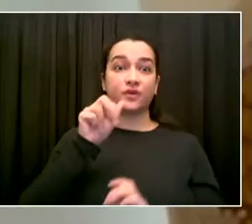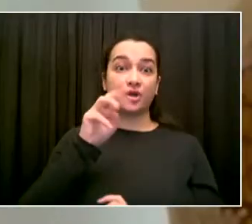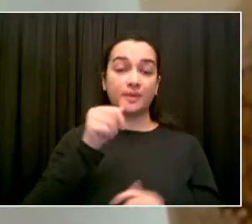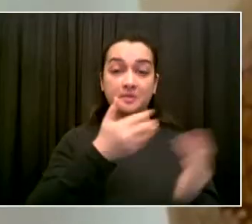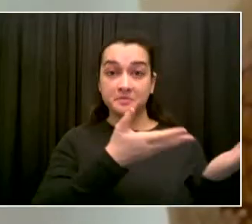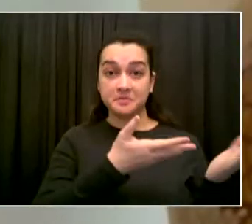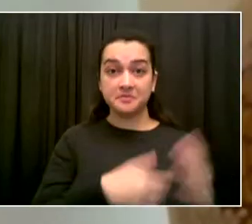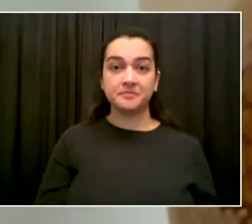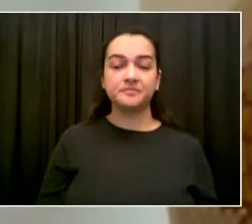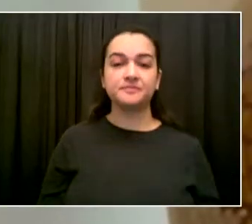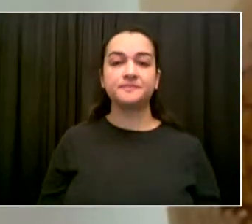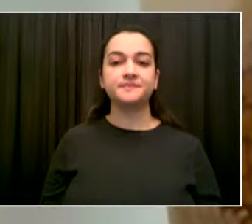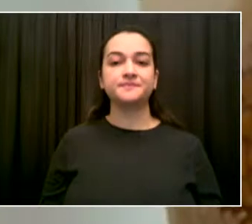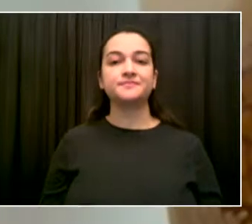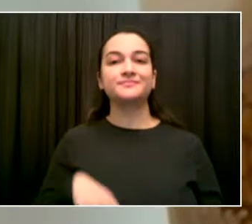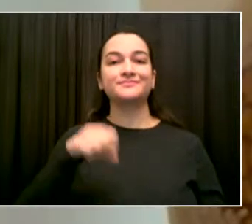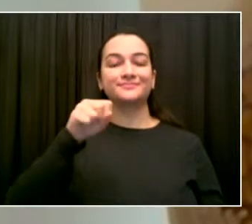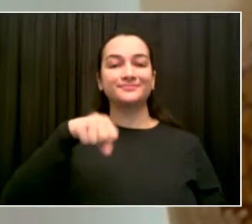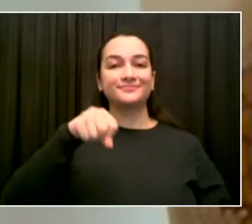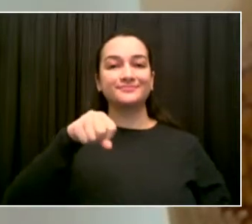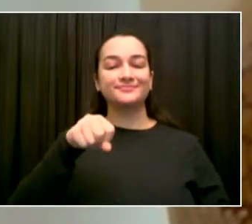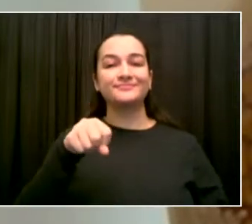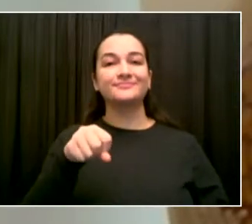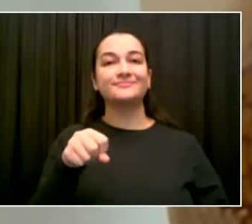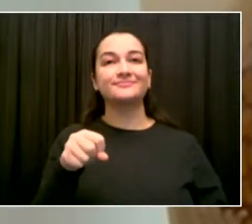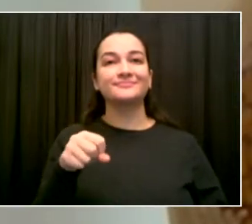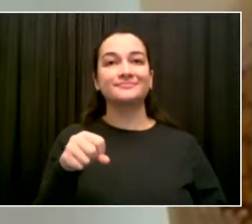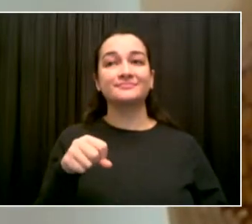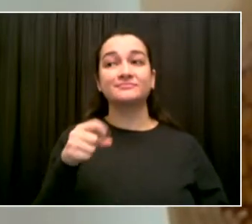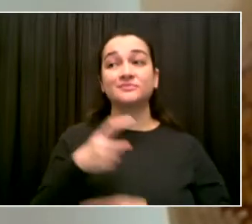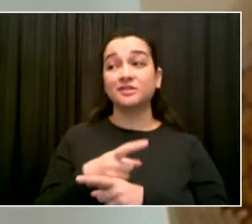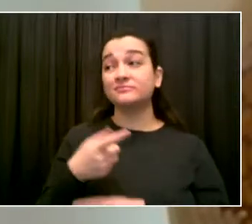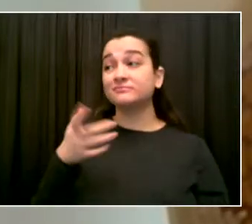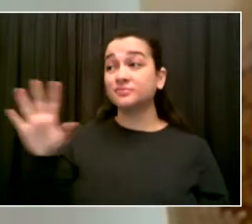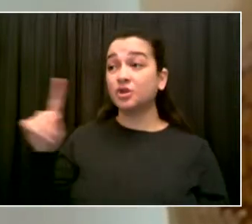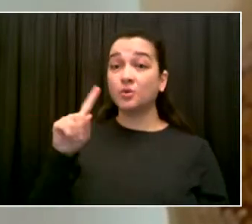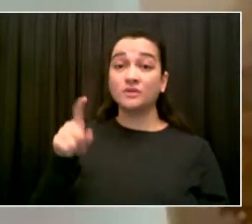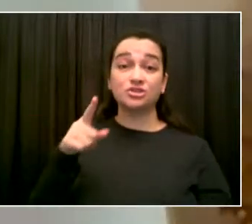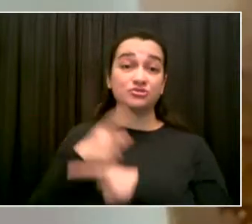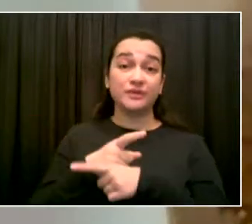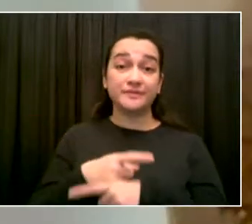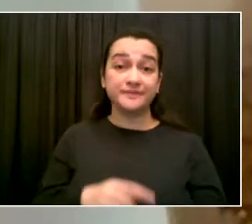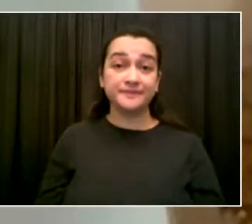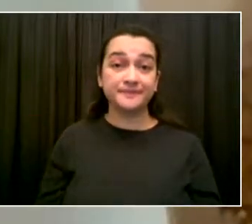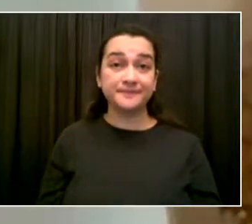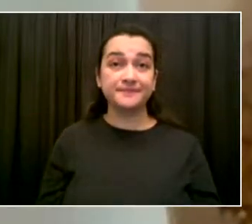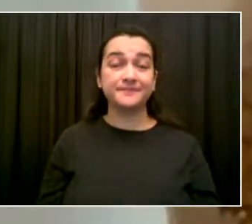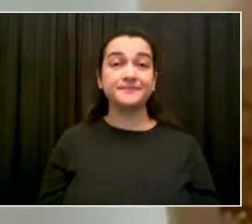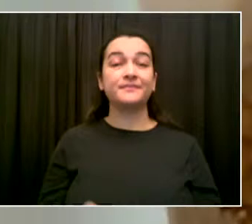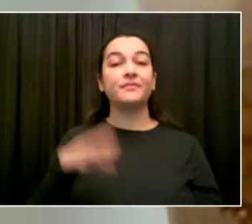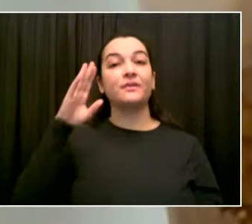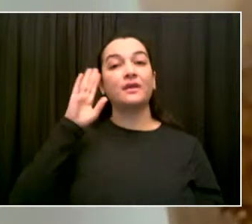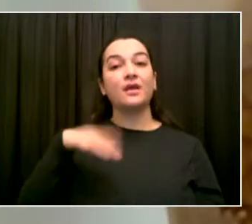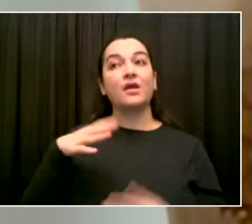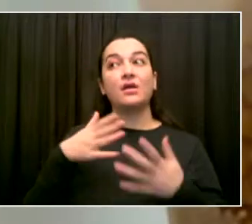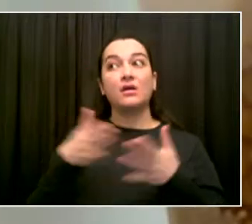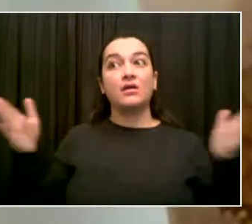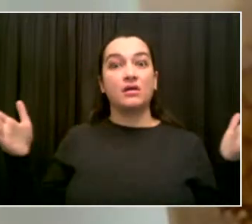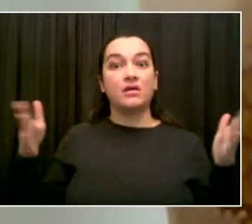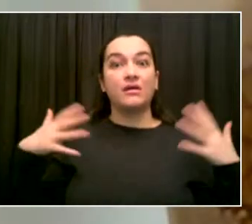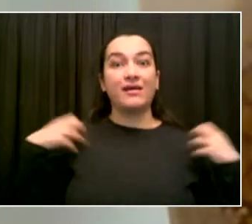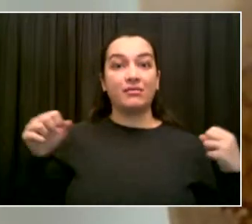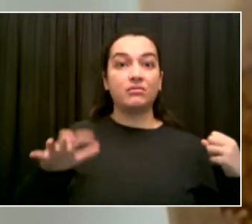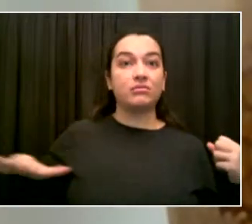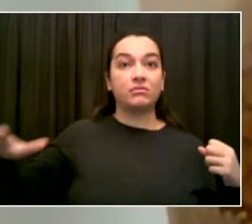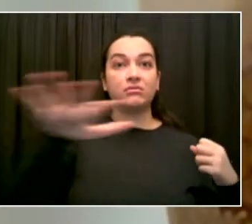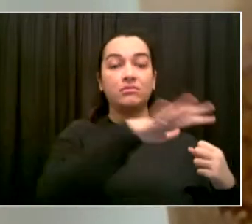So, you're exactly right. A lot of what we do in public health is we are taking science and we're applying it in the real world.